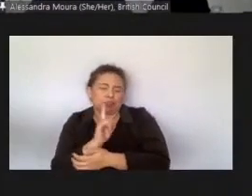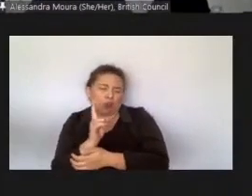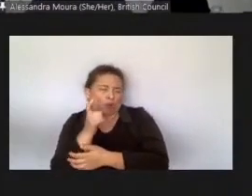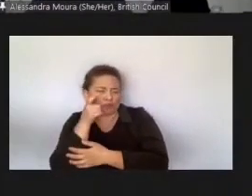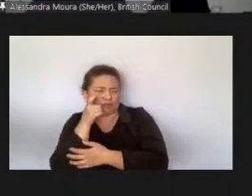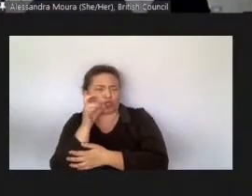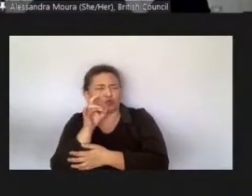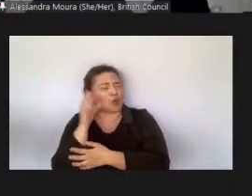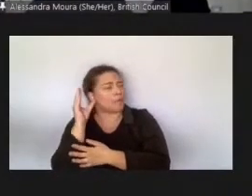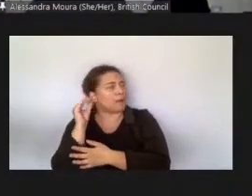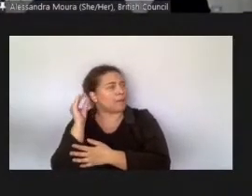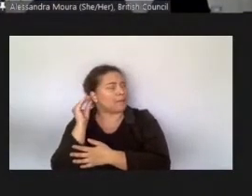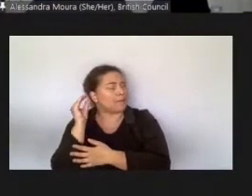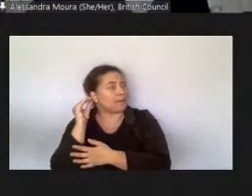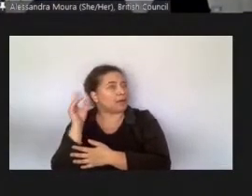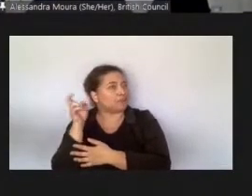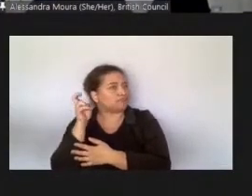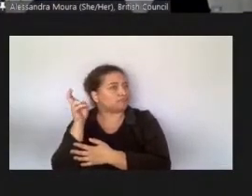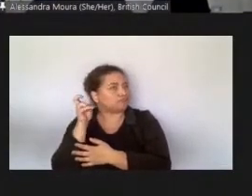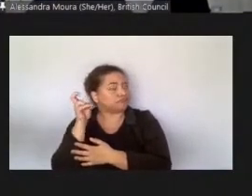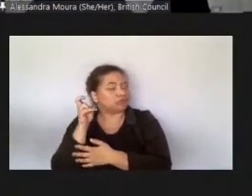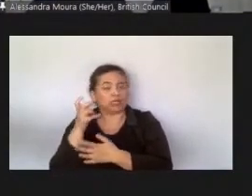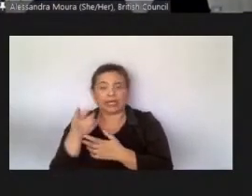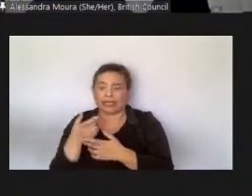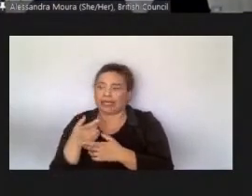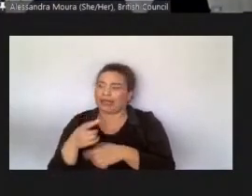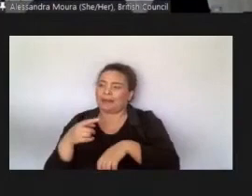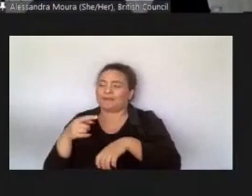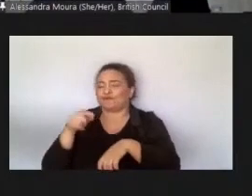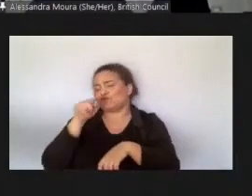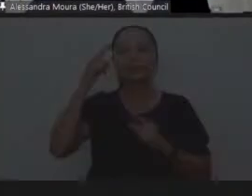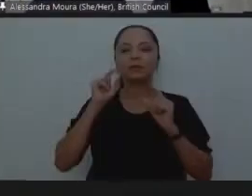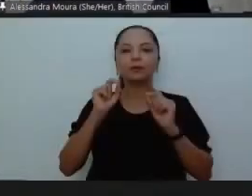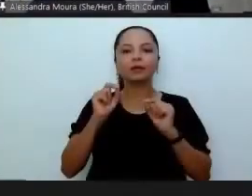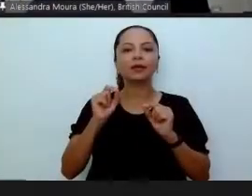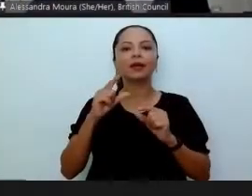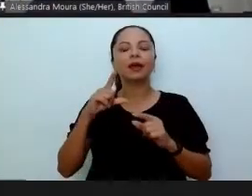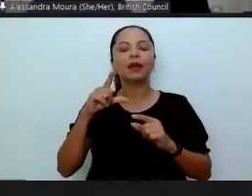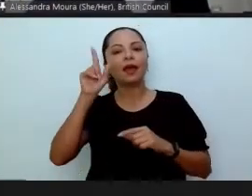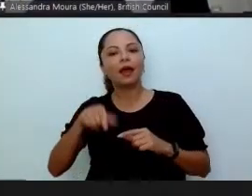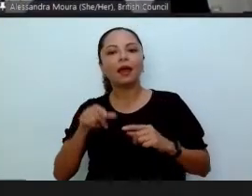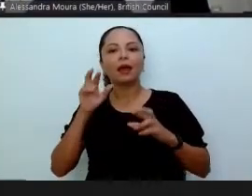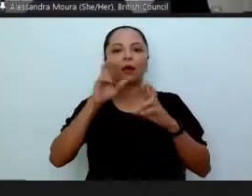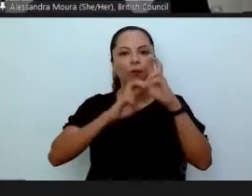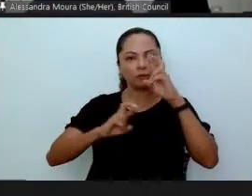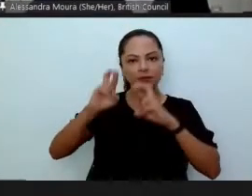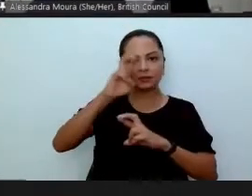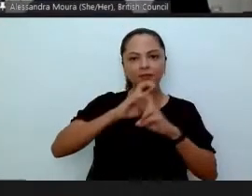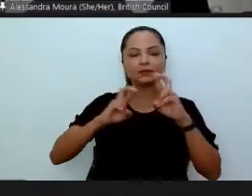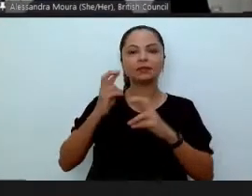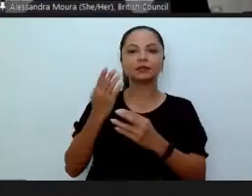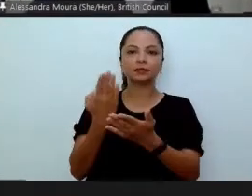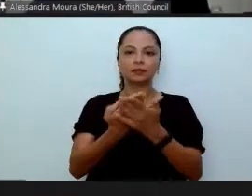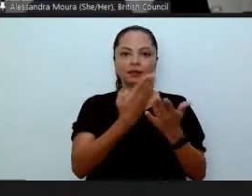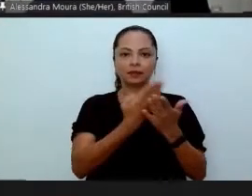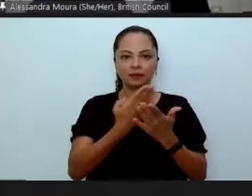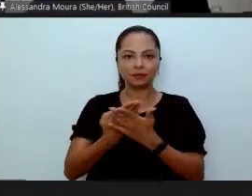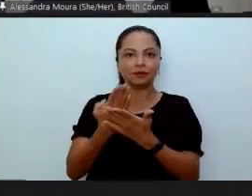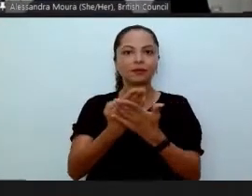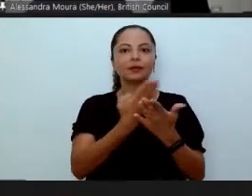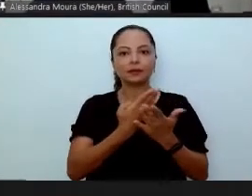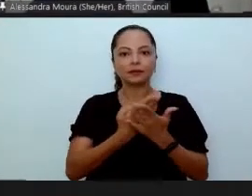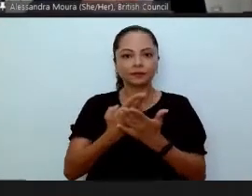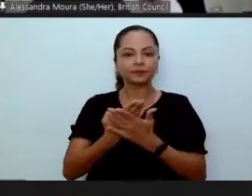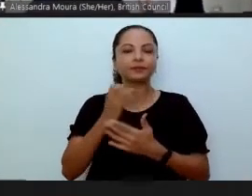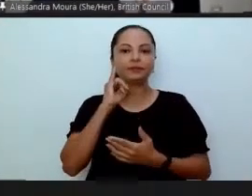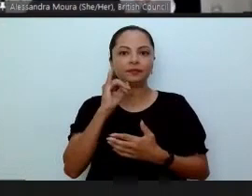an observation is when you have someone observing your class. But if it's a blind observation, then what you have is